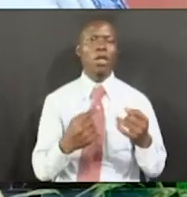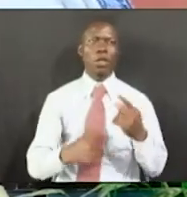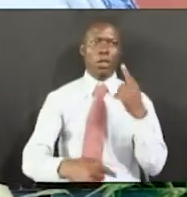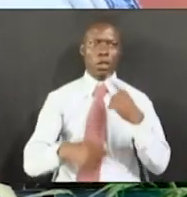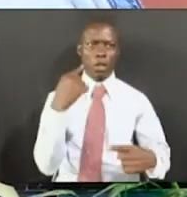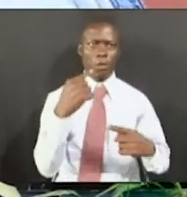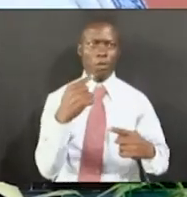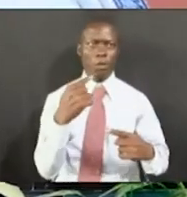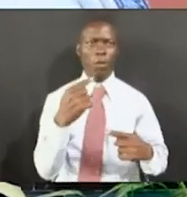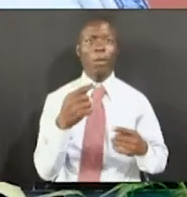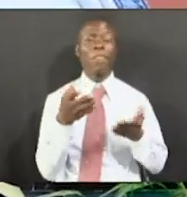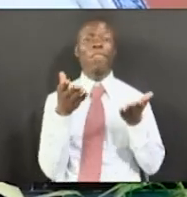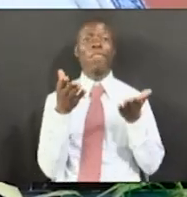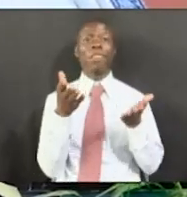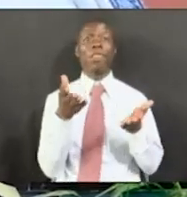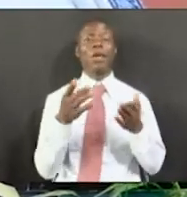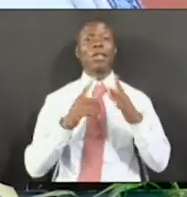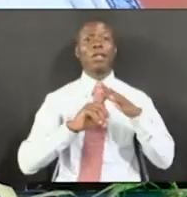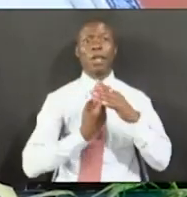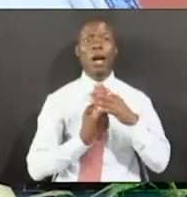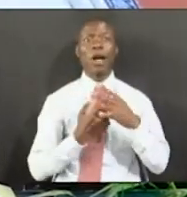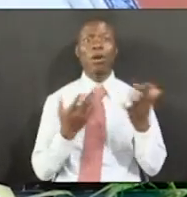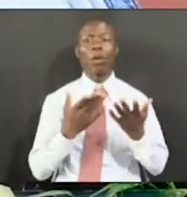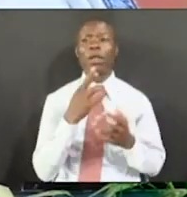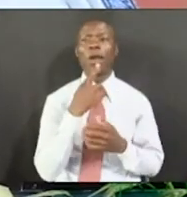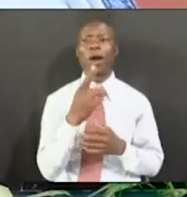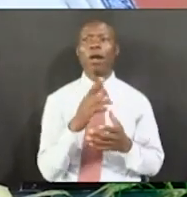they start where they are.